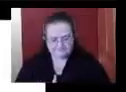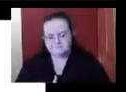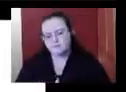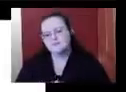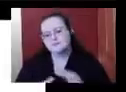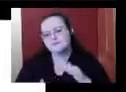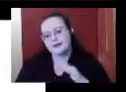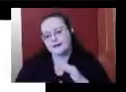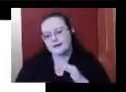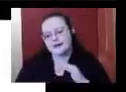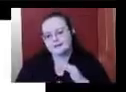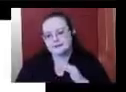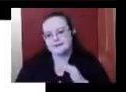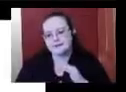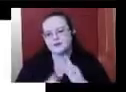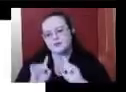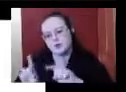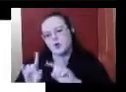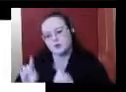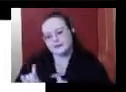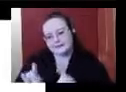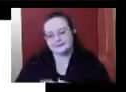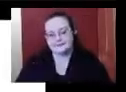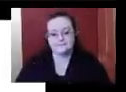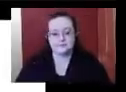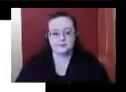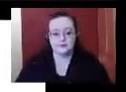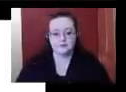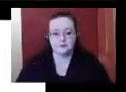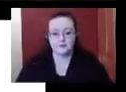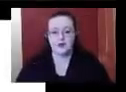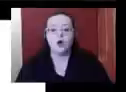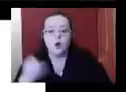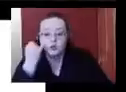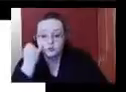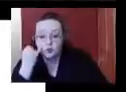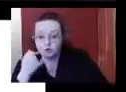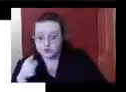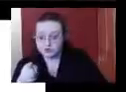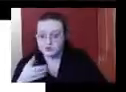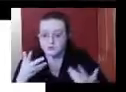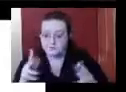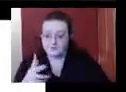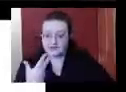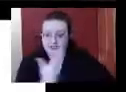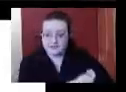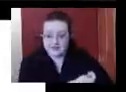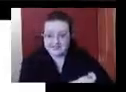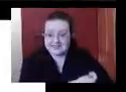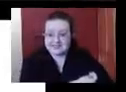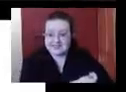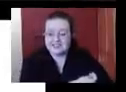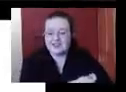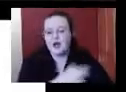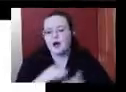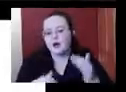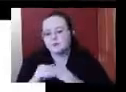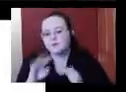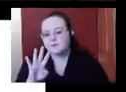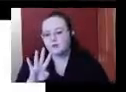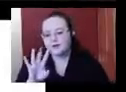tested. Some people may experience COVID-19 vaccine side effects 48 hours after receiving their